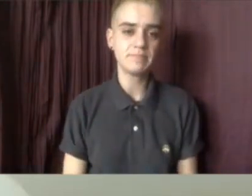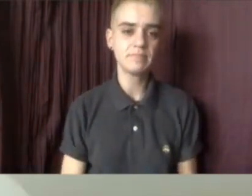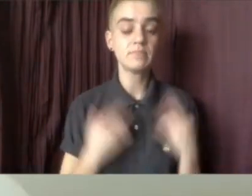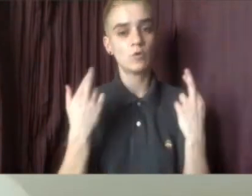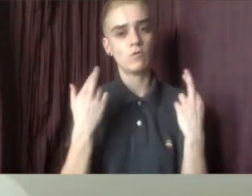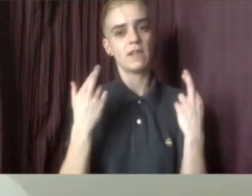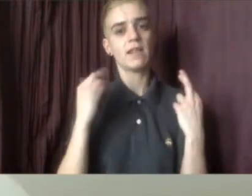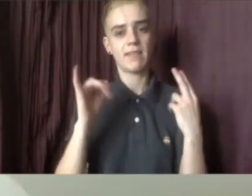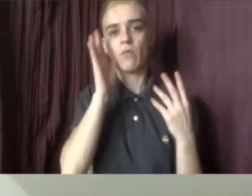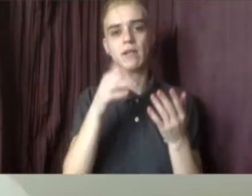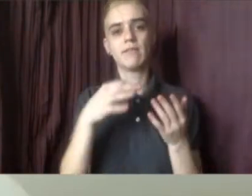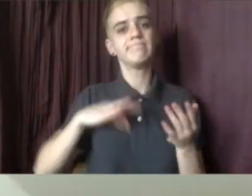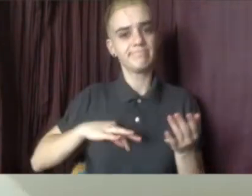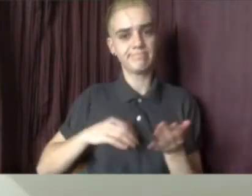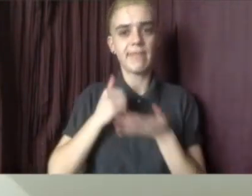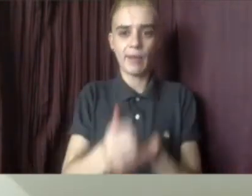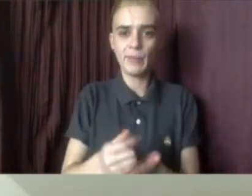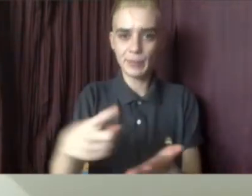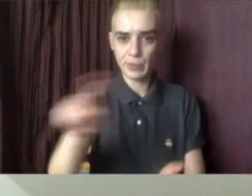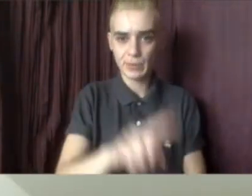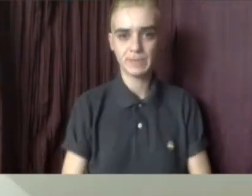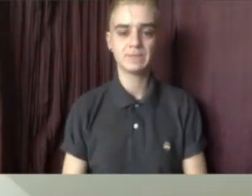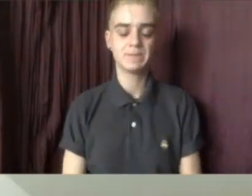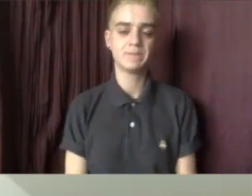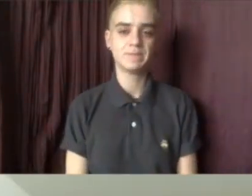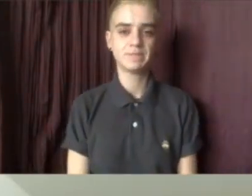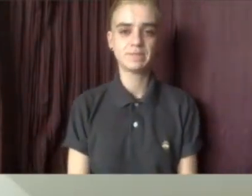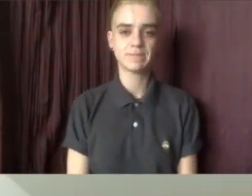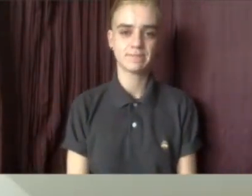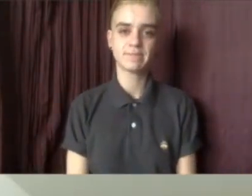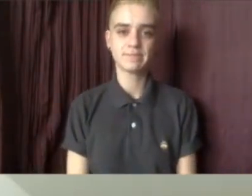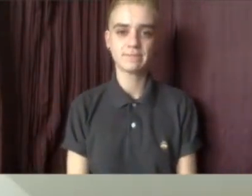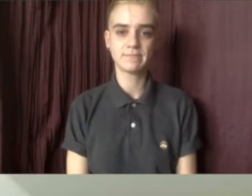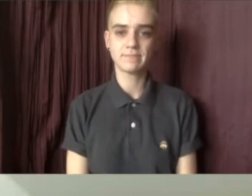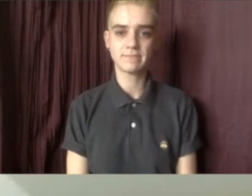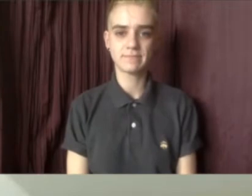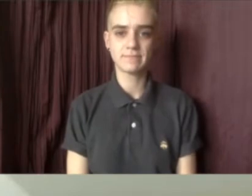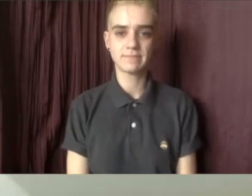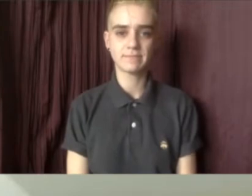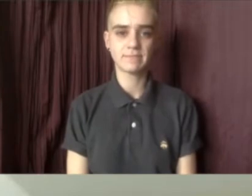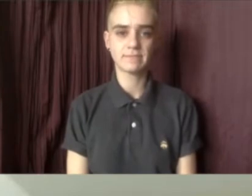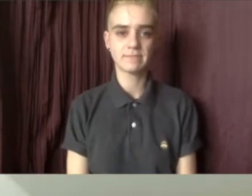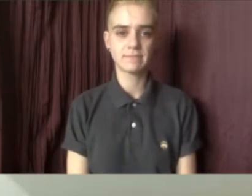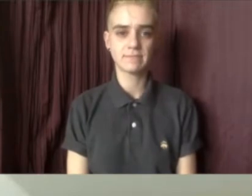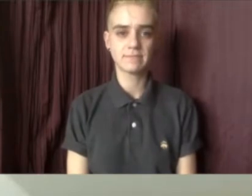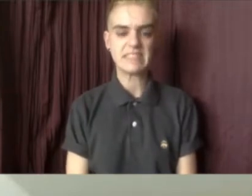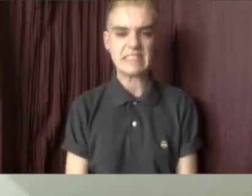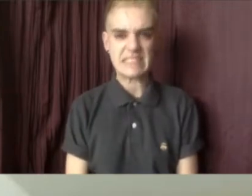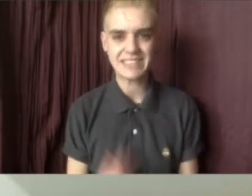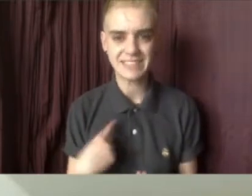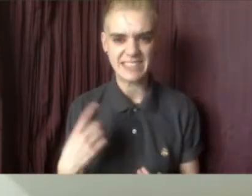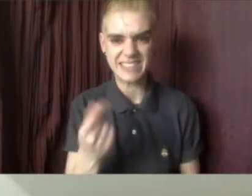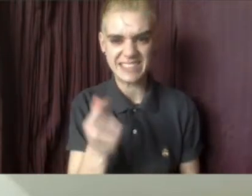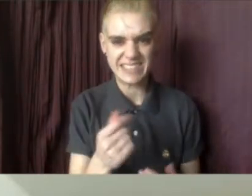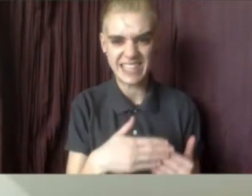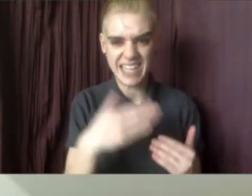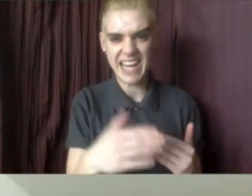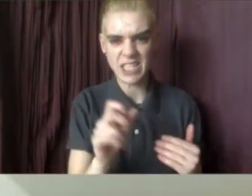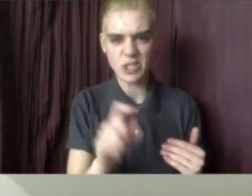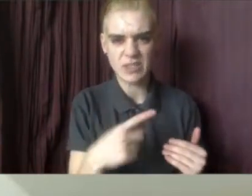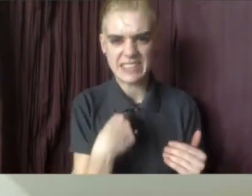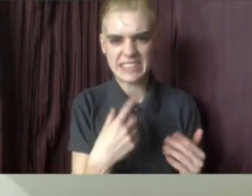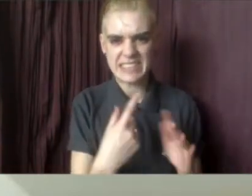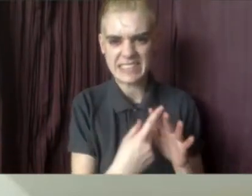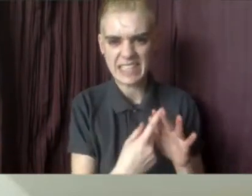thoughts on how to get more churches engaged? Some church leaders believe in the importance, or ministers believe in the importance of this